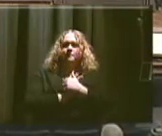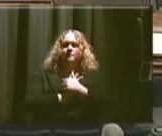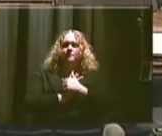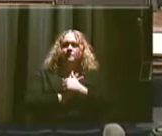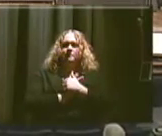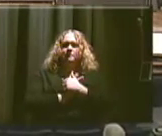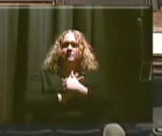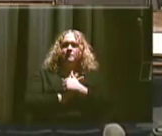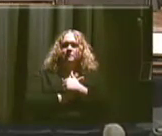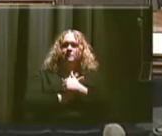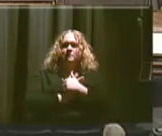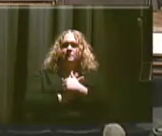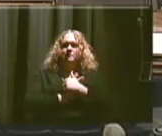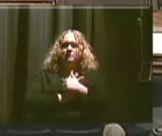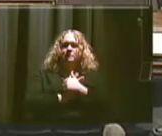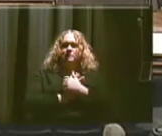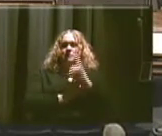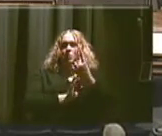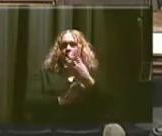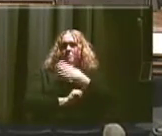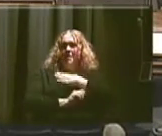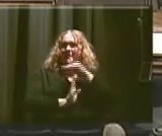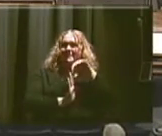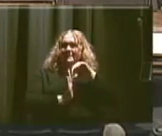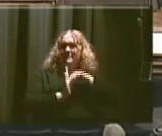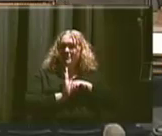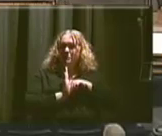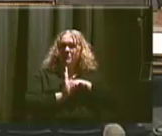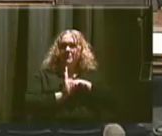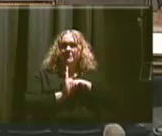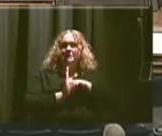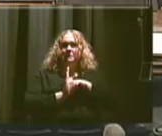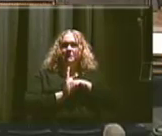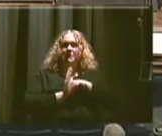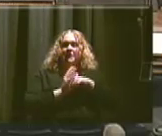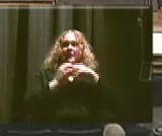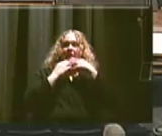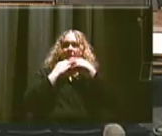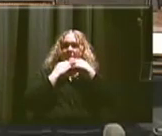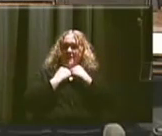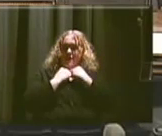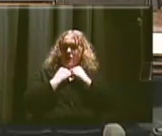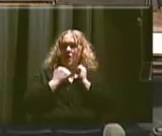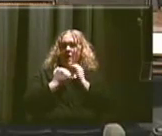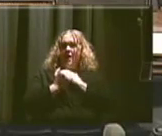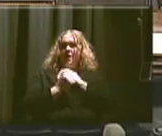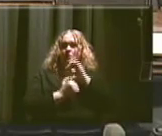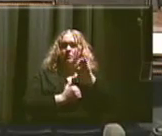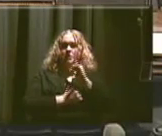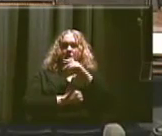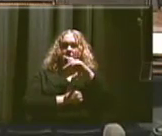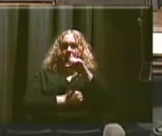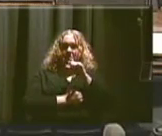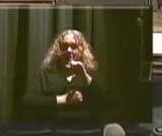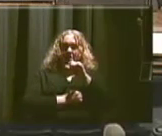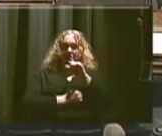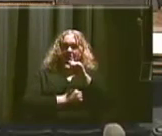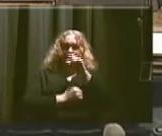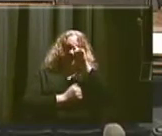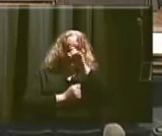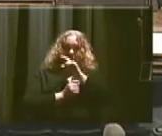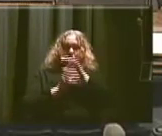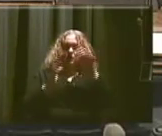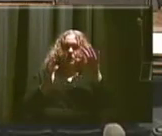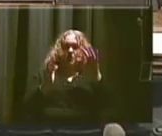One of my deeply held values, and also it is in our GCPS Vision 2015, is